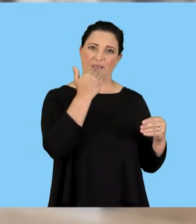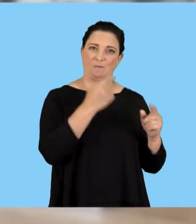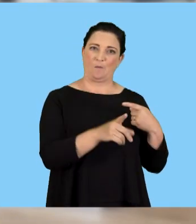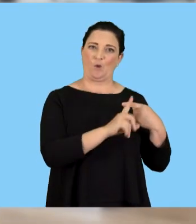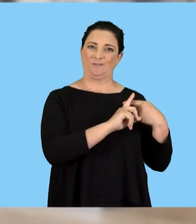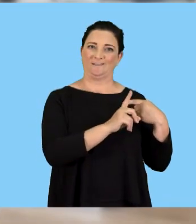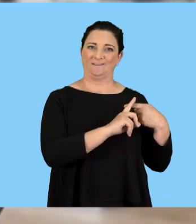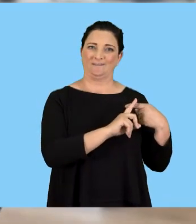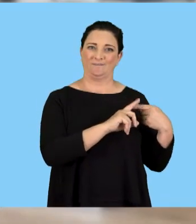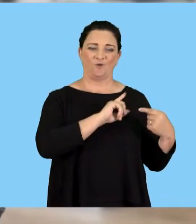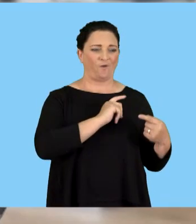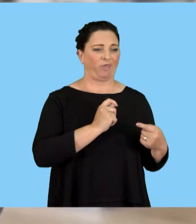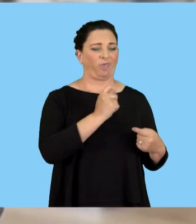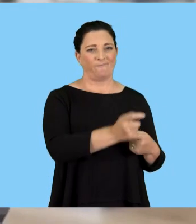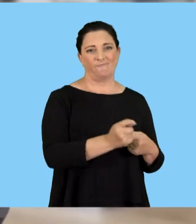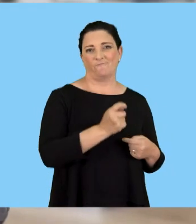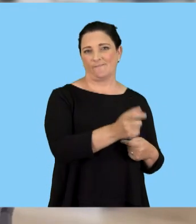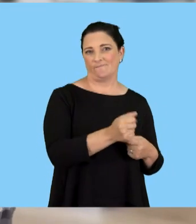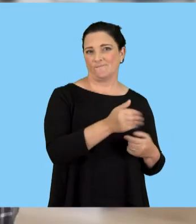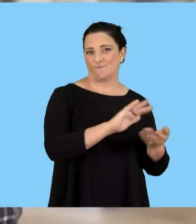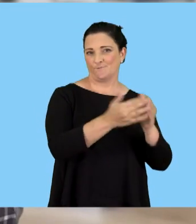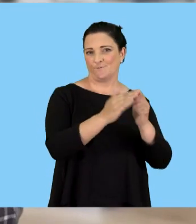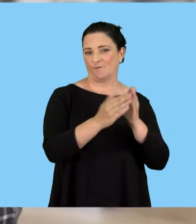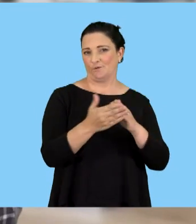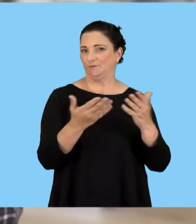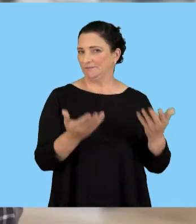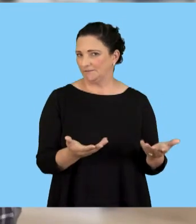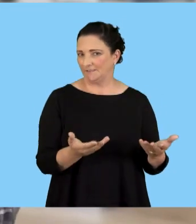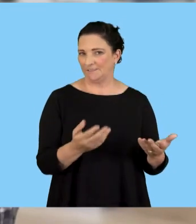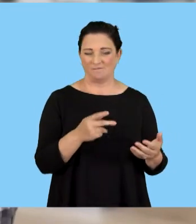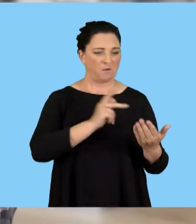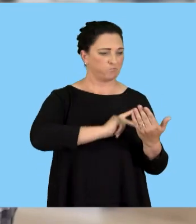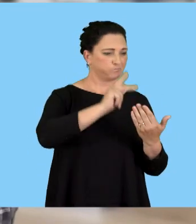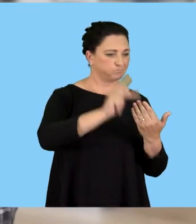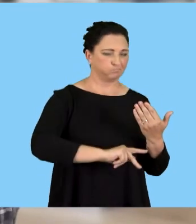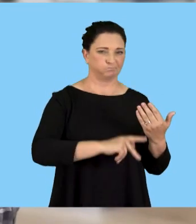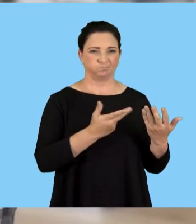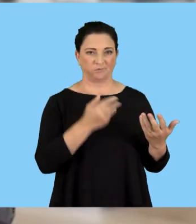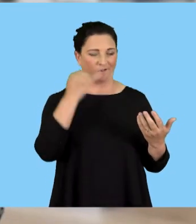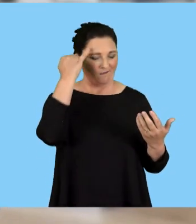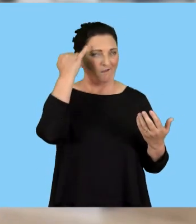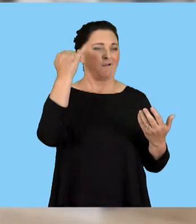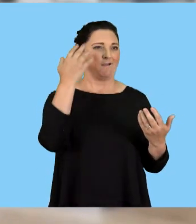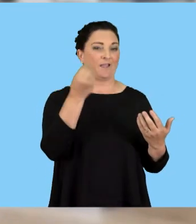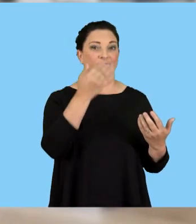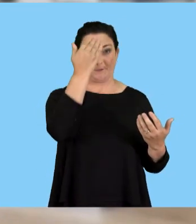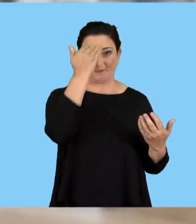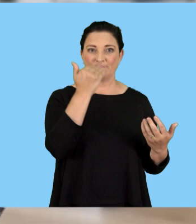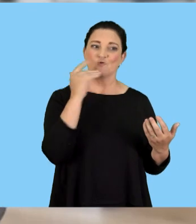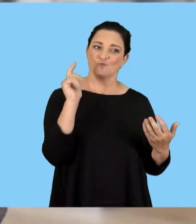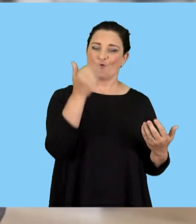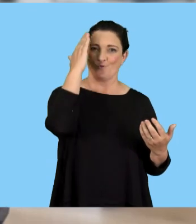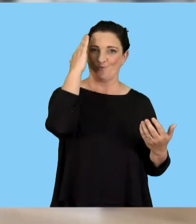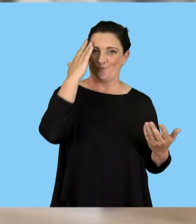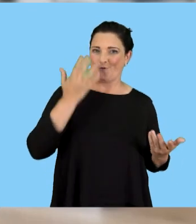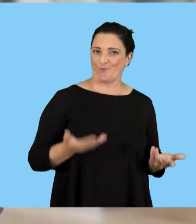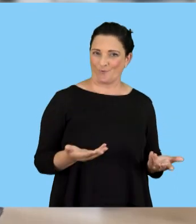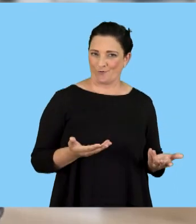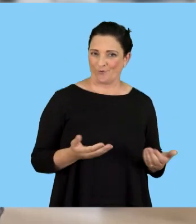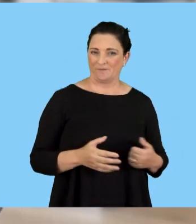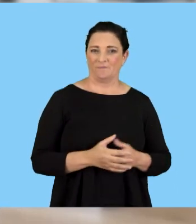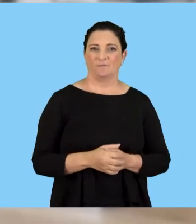skilled labor, which could increase productivity. How will the business attract these experienced employees? Is because